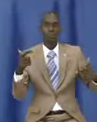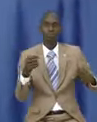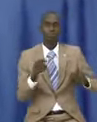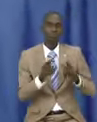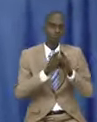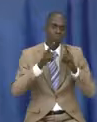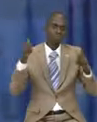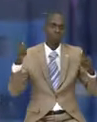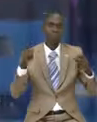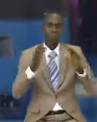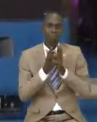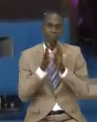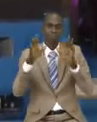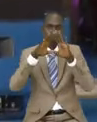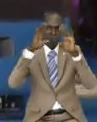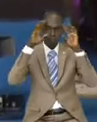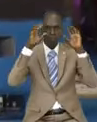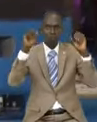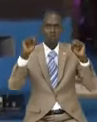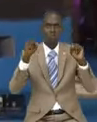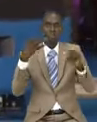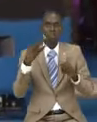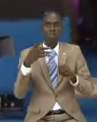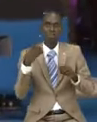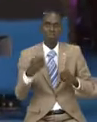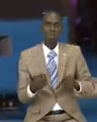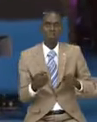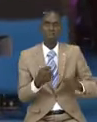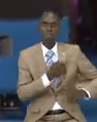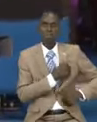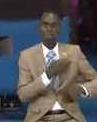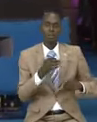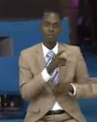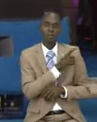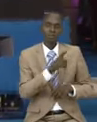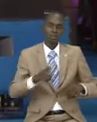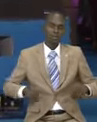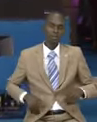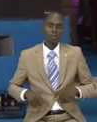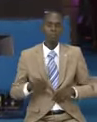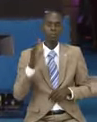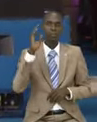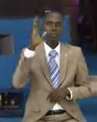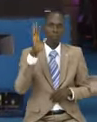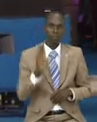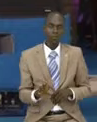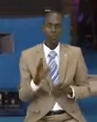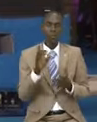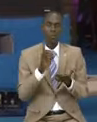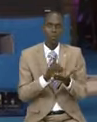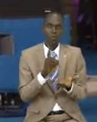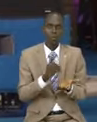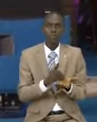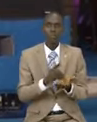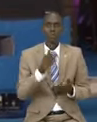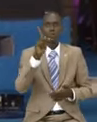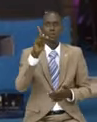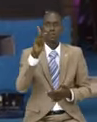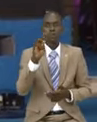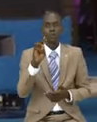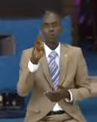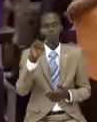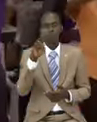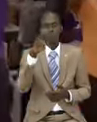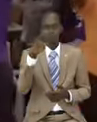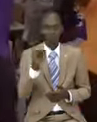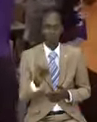Marshal of the Army of the Lord, Pastor Dr. W.F.